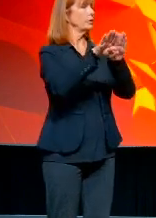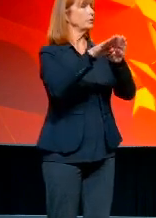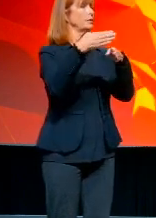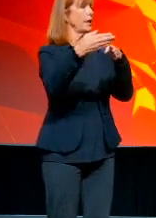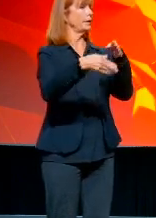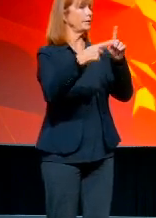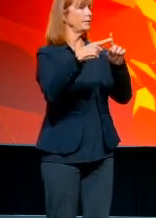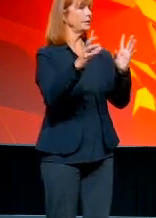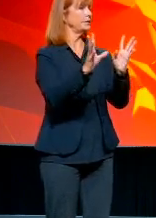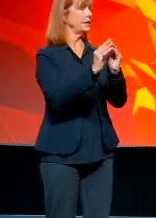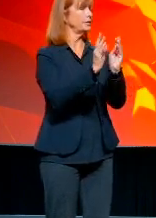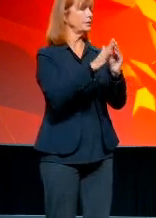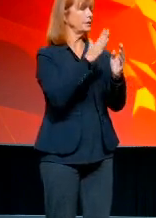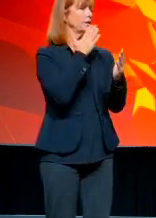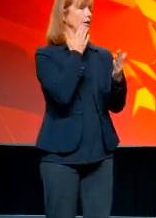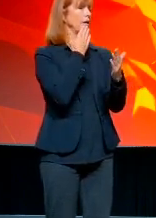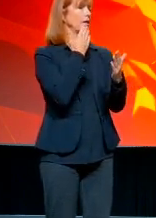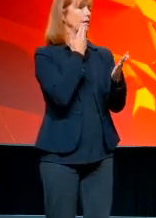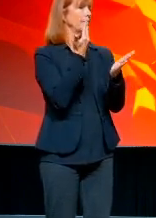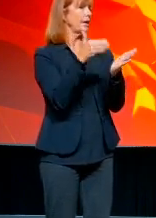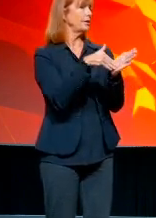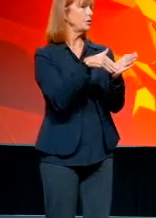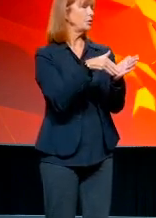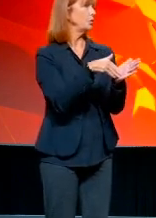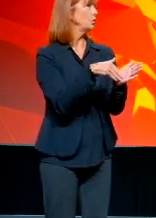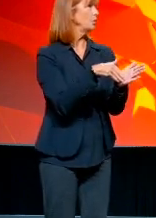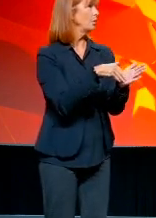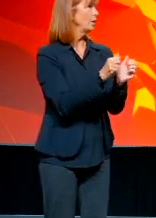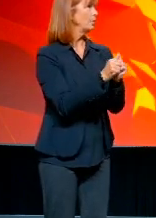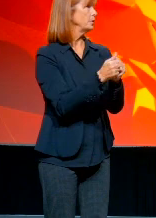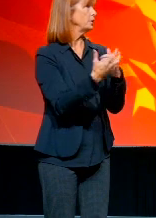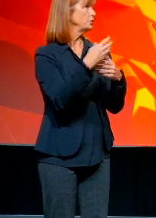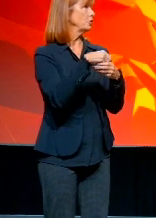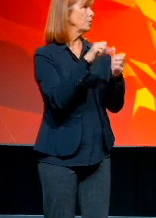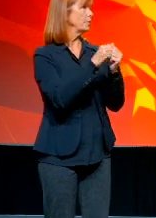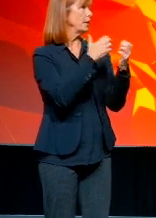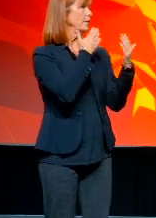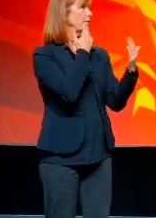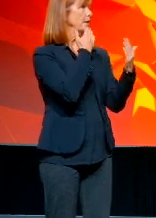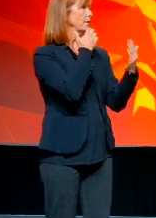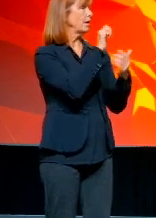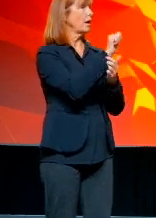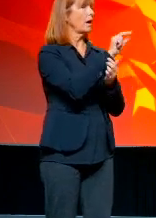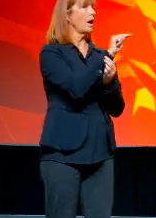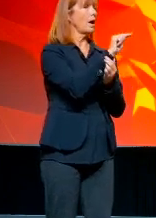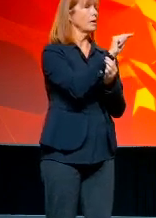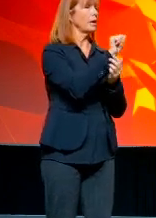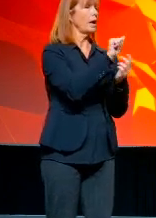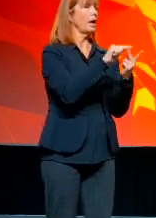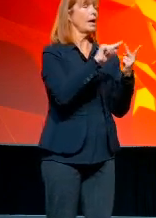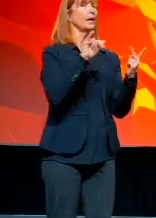invited session. Again, thanks, Yuke. And again, please join me in thanking both Anna and Yuke.